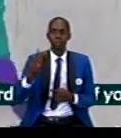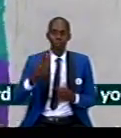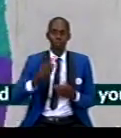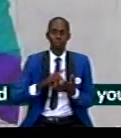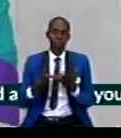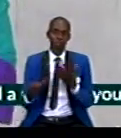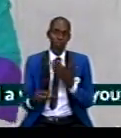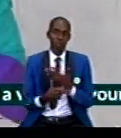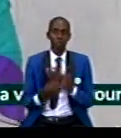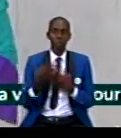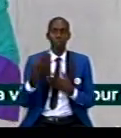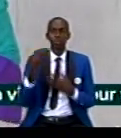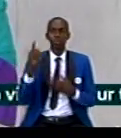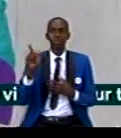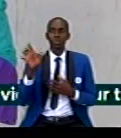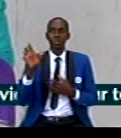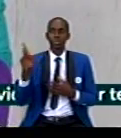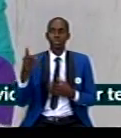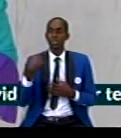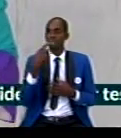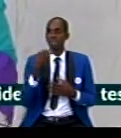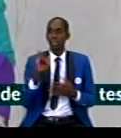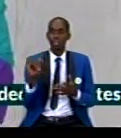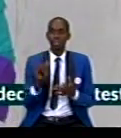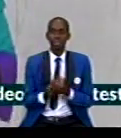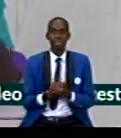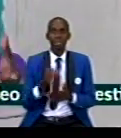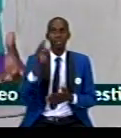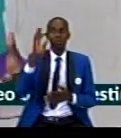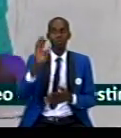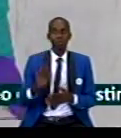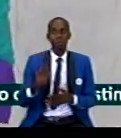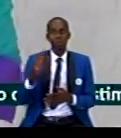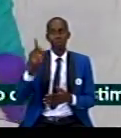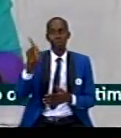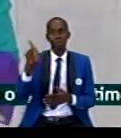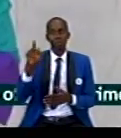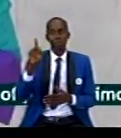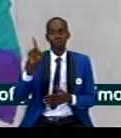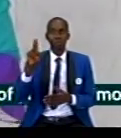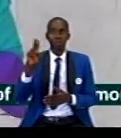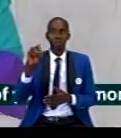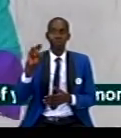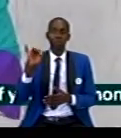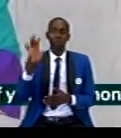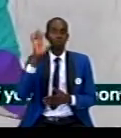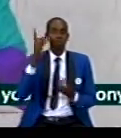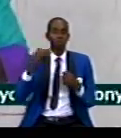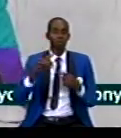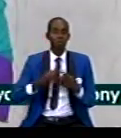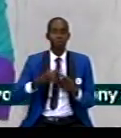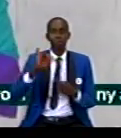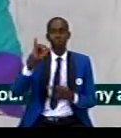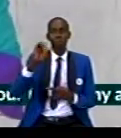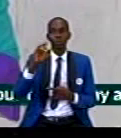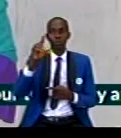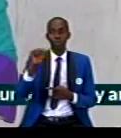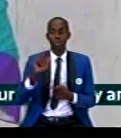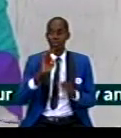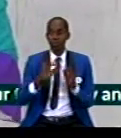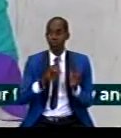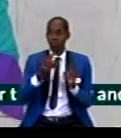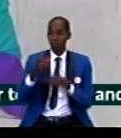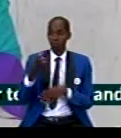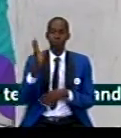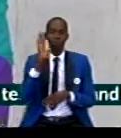coming to Yola and that when I come to that program, I will find solution to my problems. True to it, when I came to